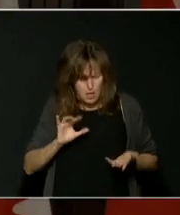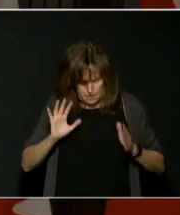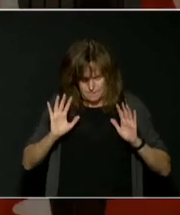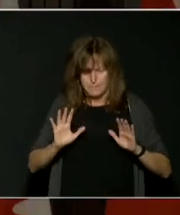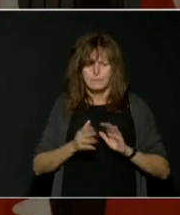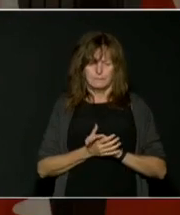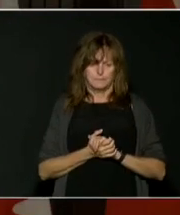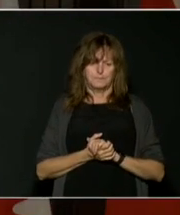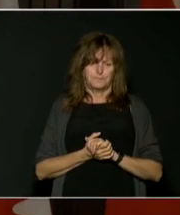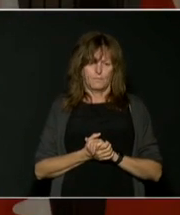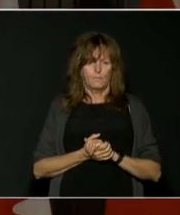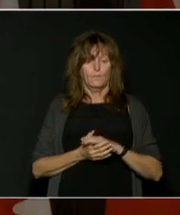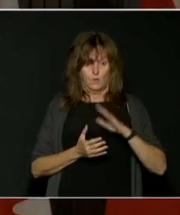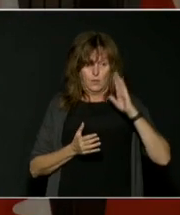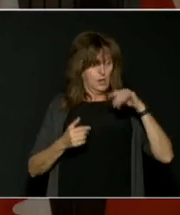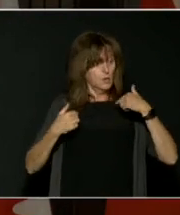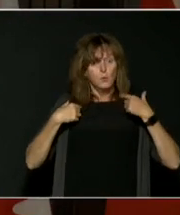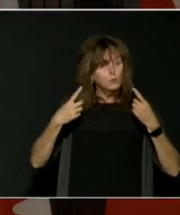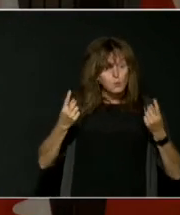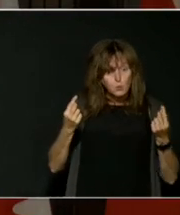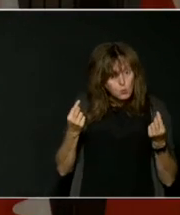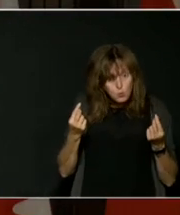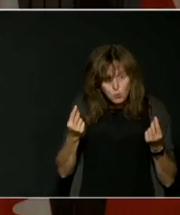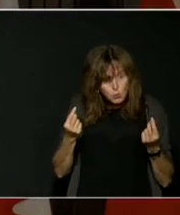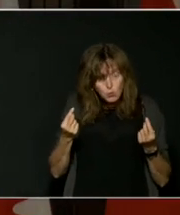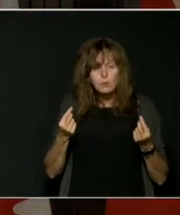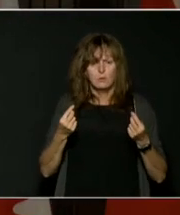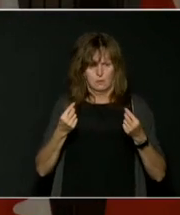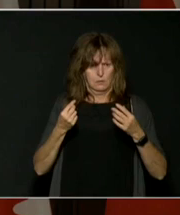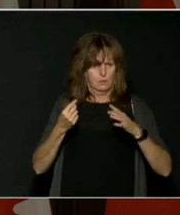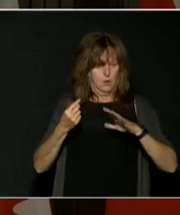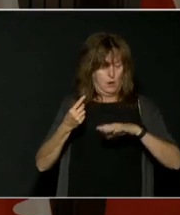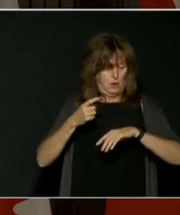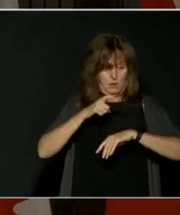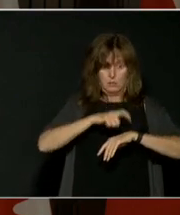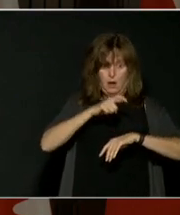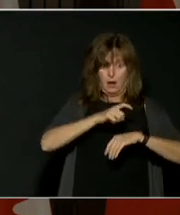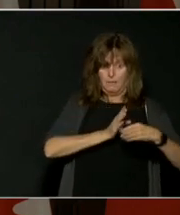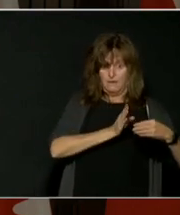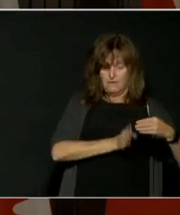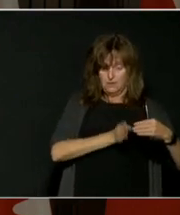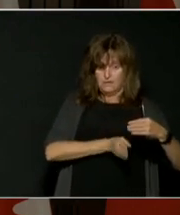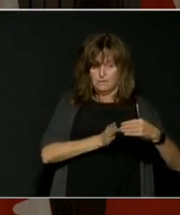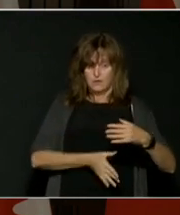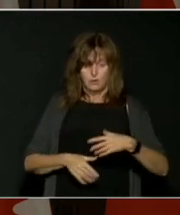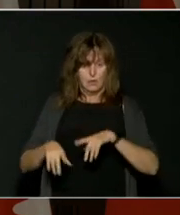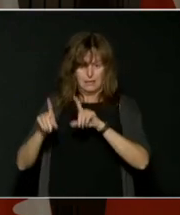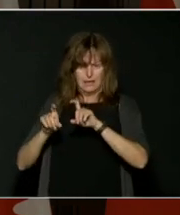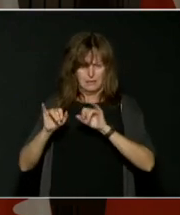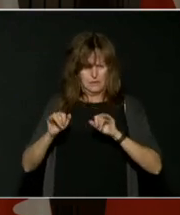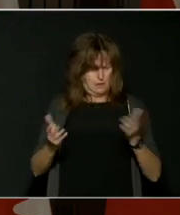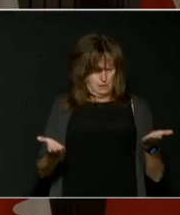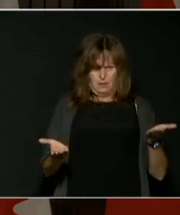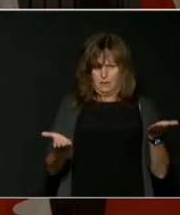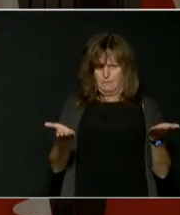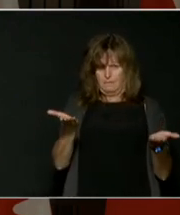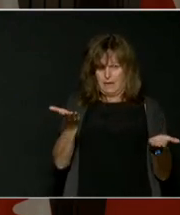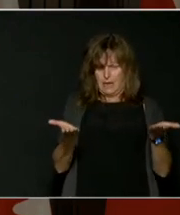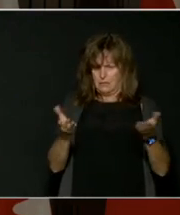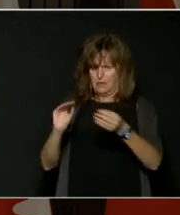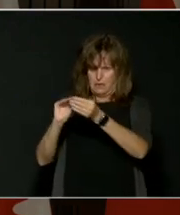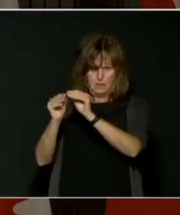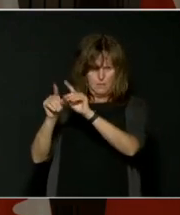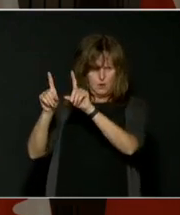also balancing turnaround time with delivering these tests, and I think it's really making sure that those turnaround